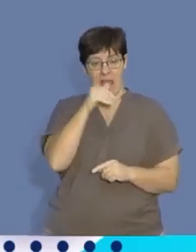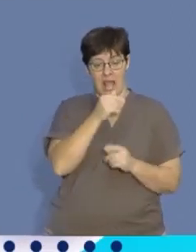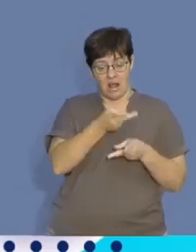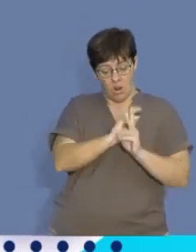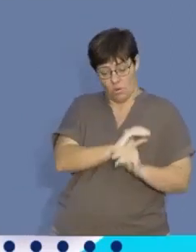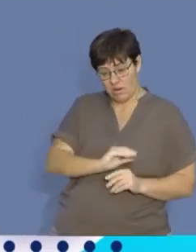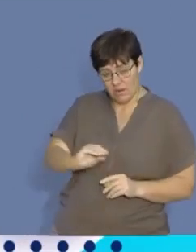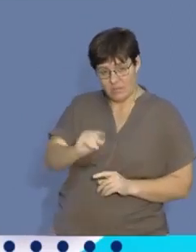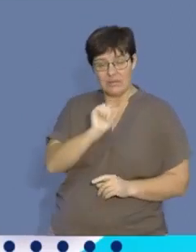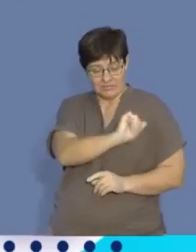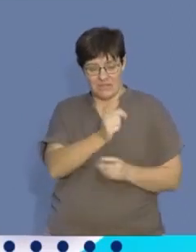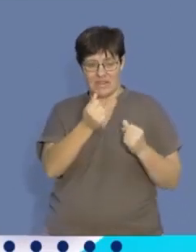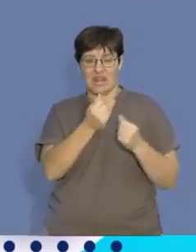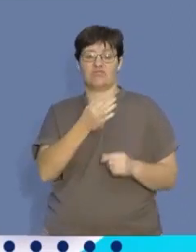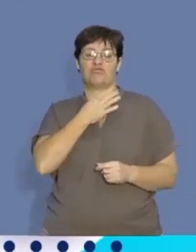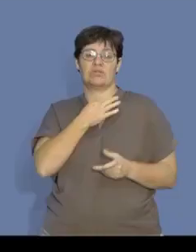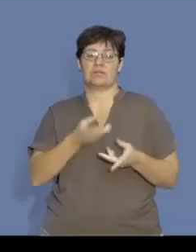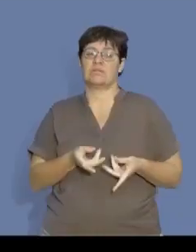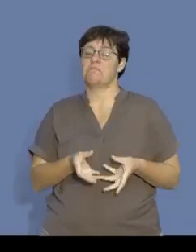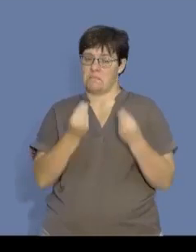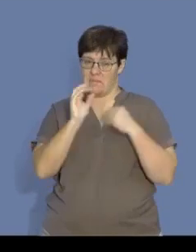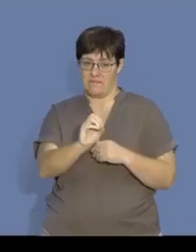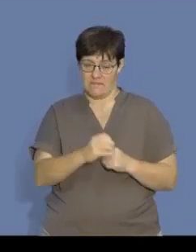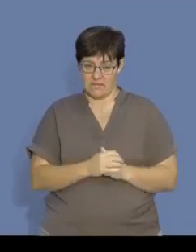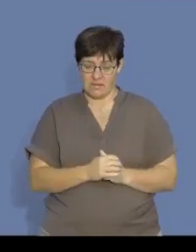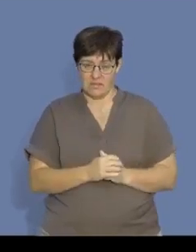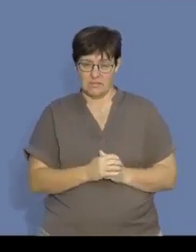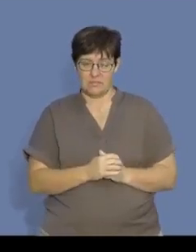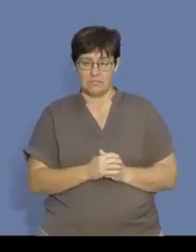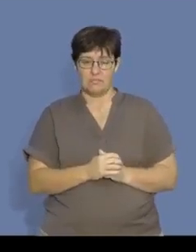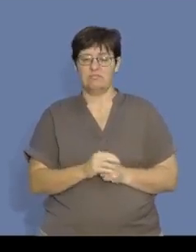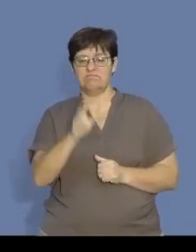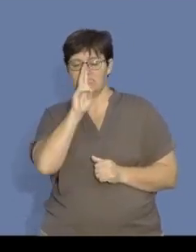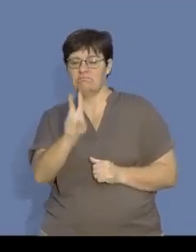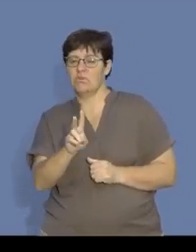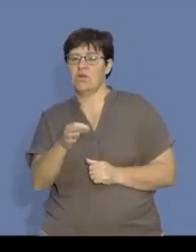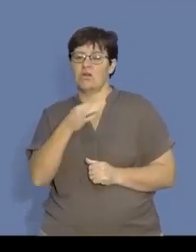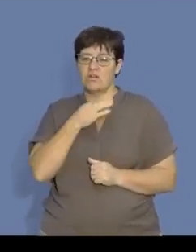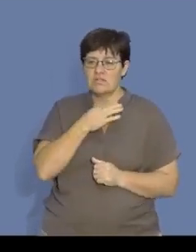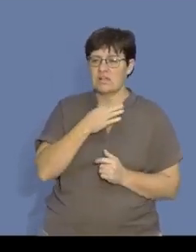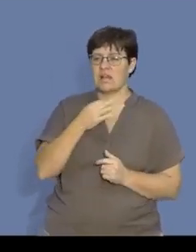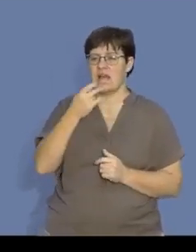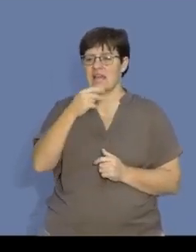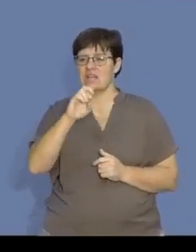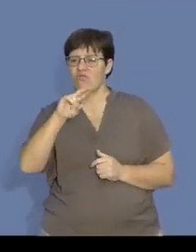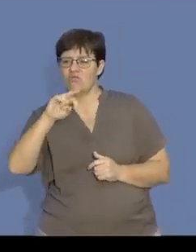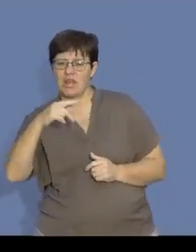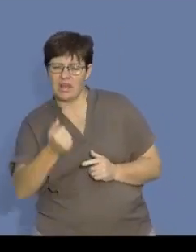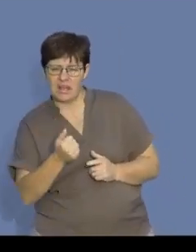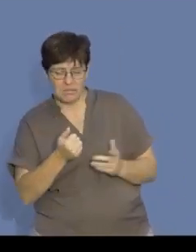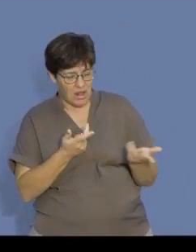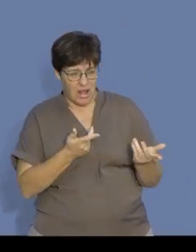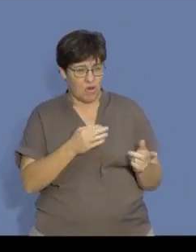of financial risk. So we obviously going to be looking at risk, gearing. Is the business